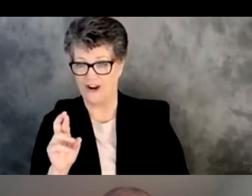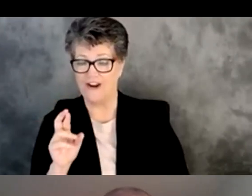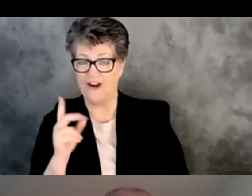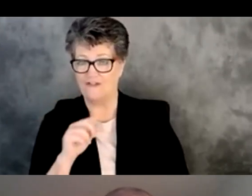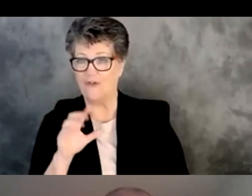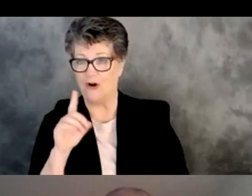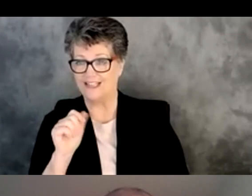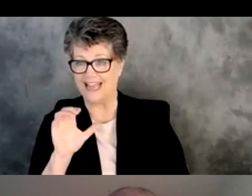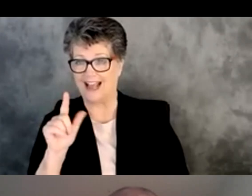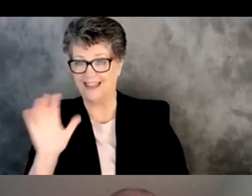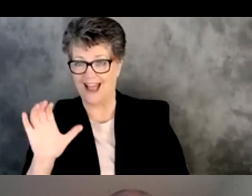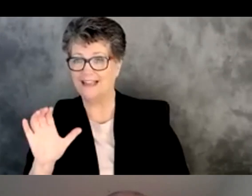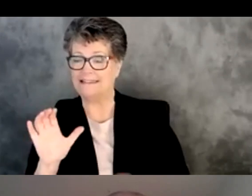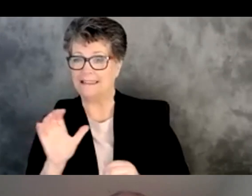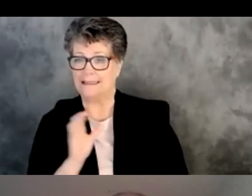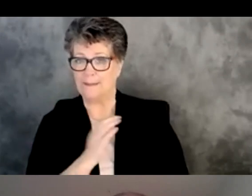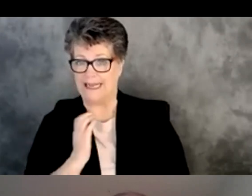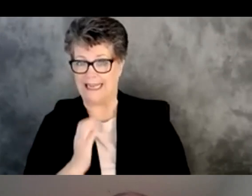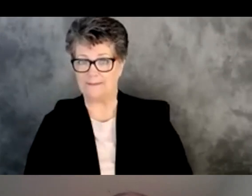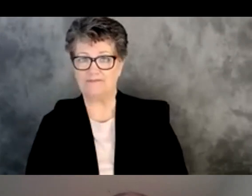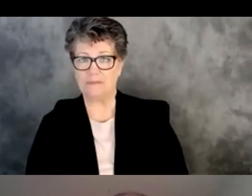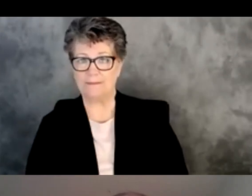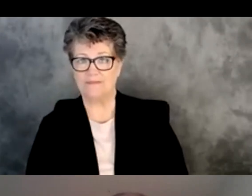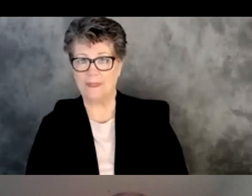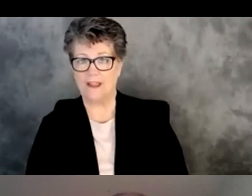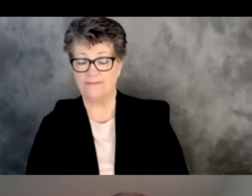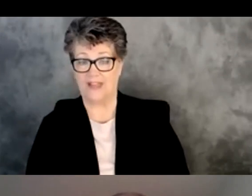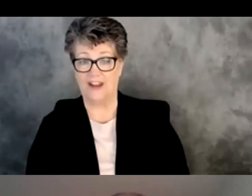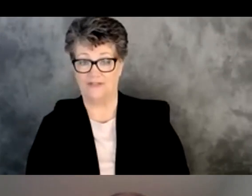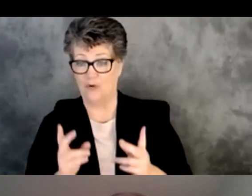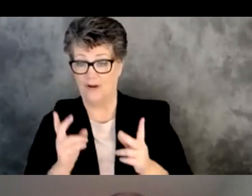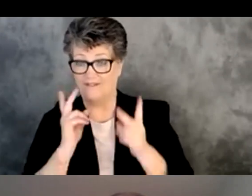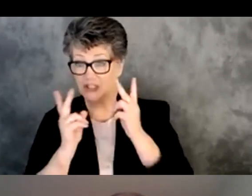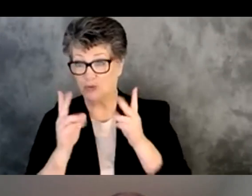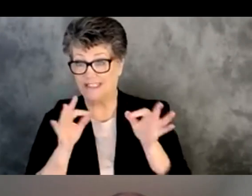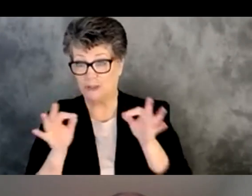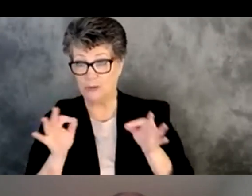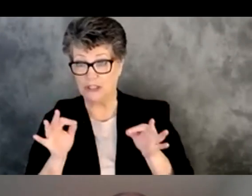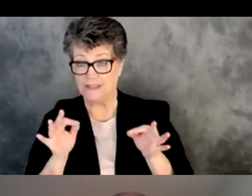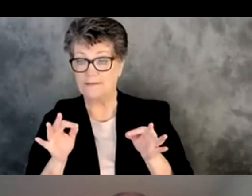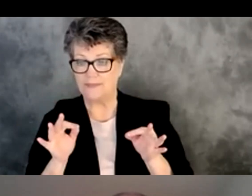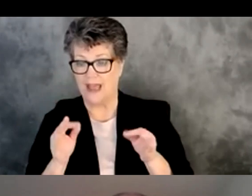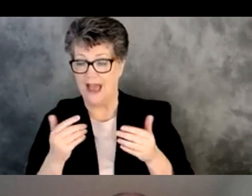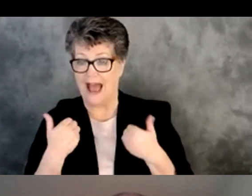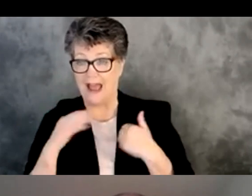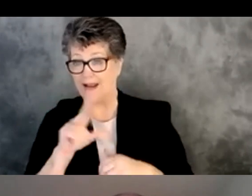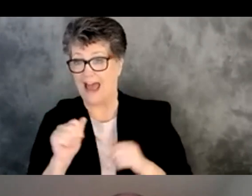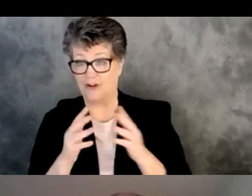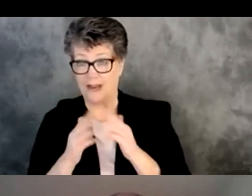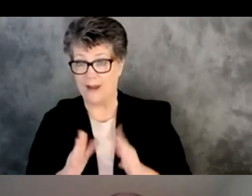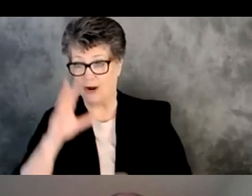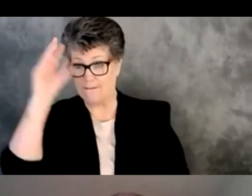the DACLAC committee. And just for a visual description, I'm an